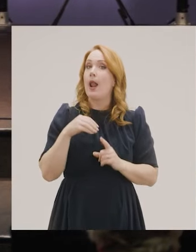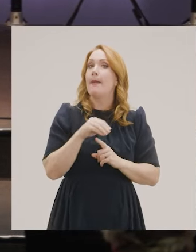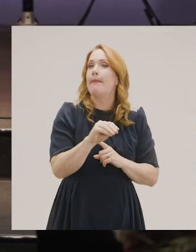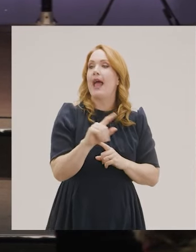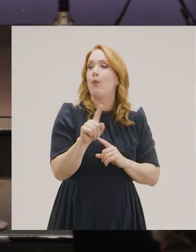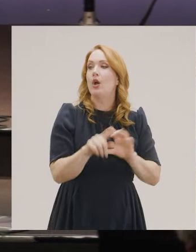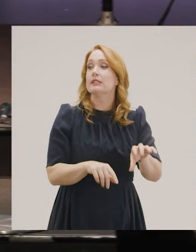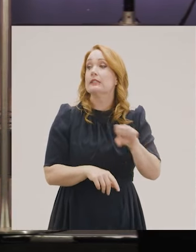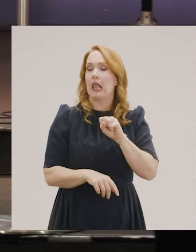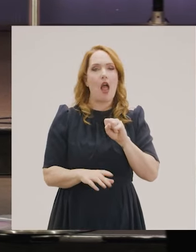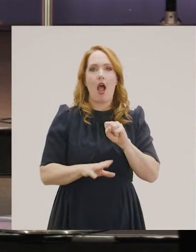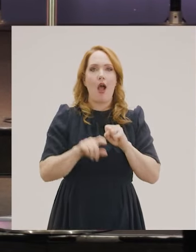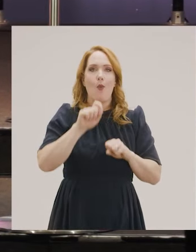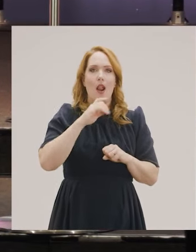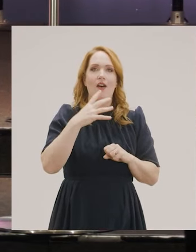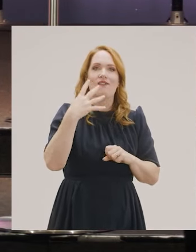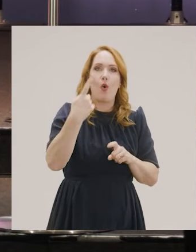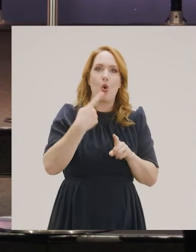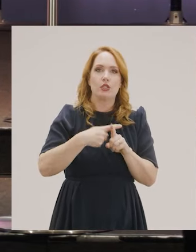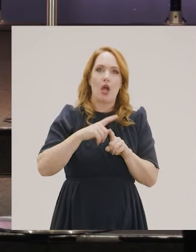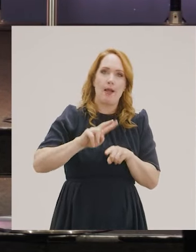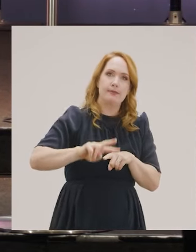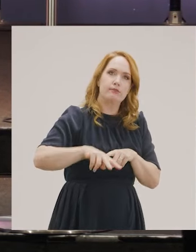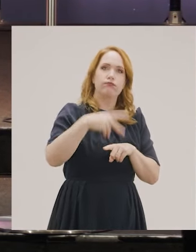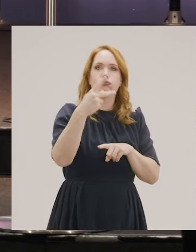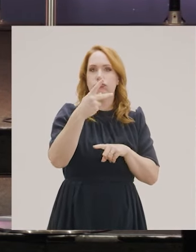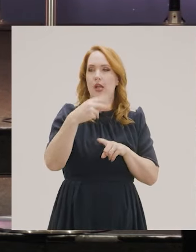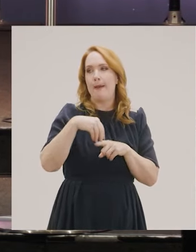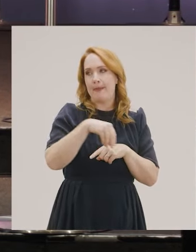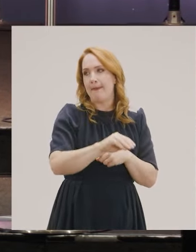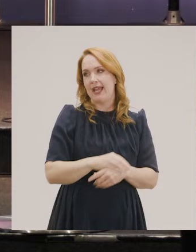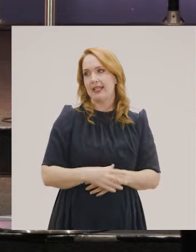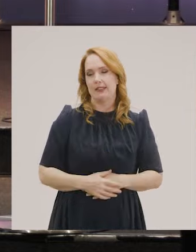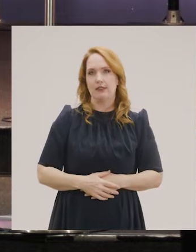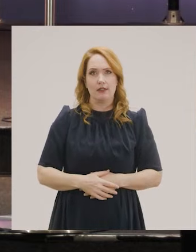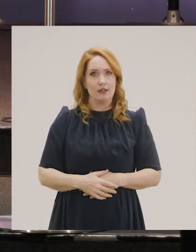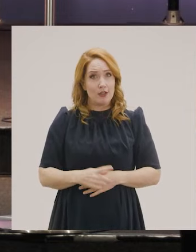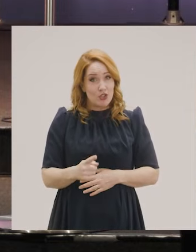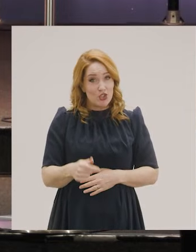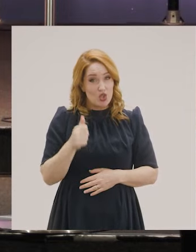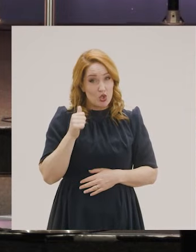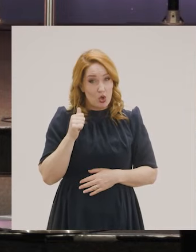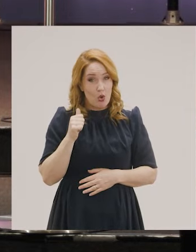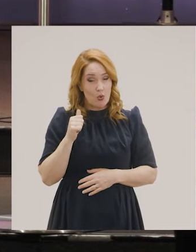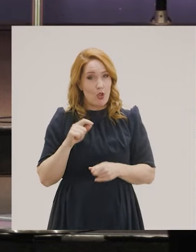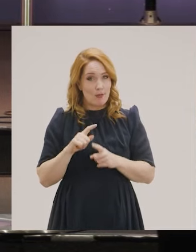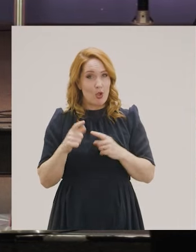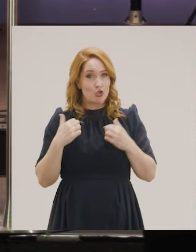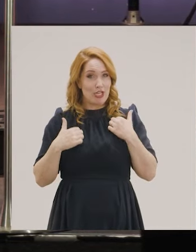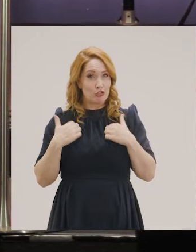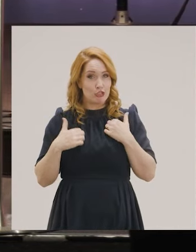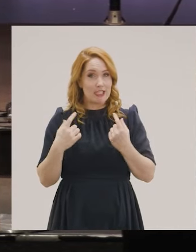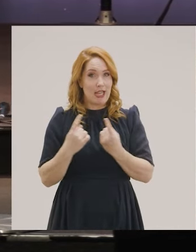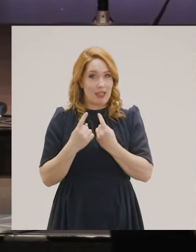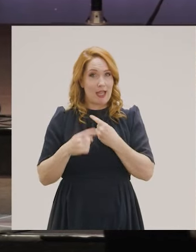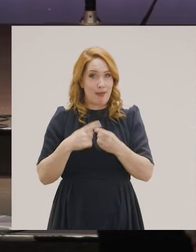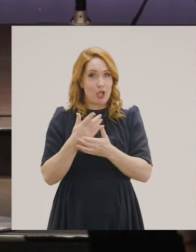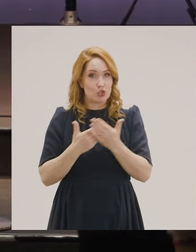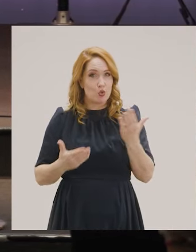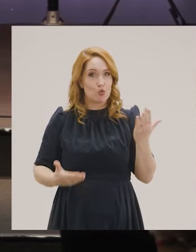only will I pay them back what I've stolen, I will pay back four times as much. Now, do you know what the